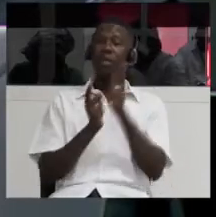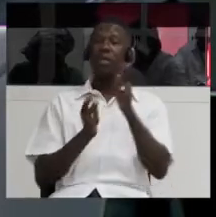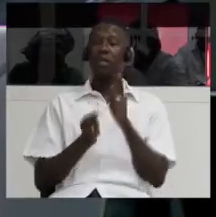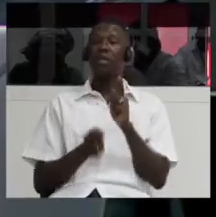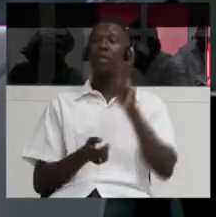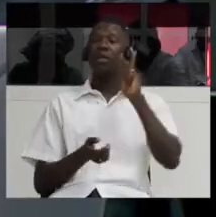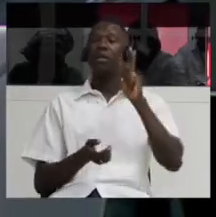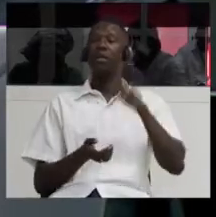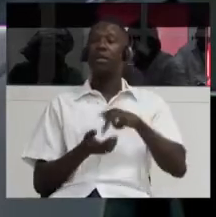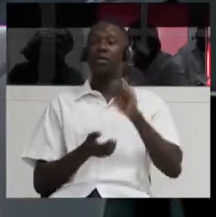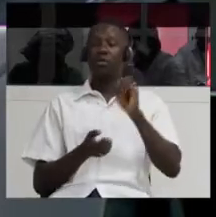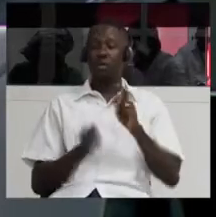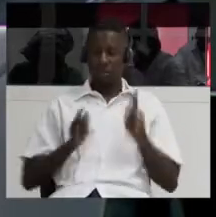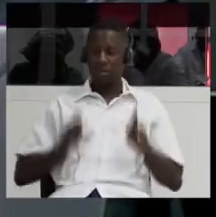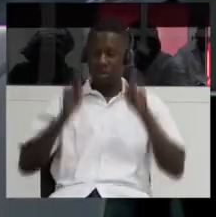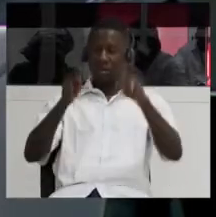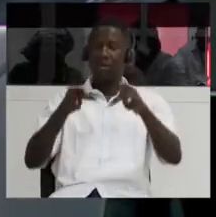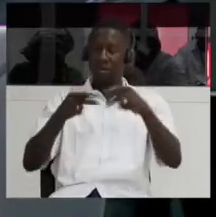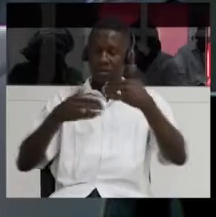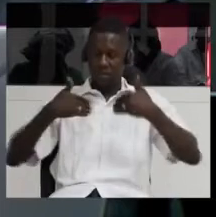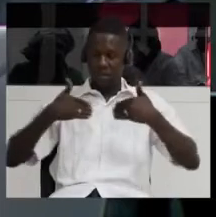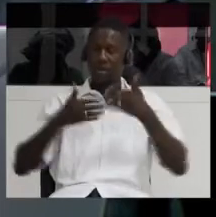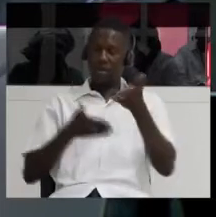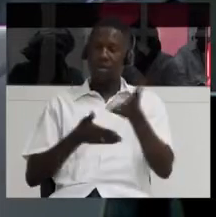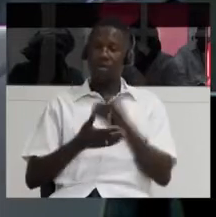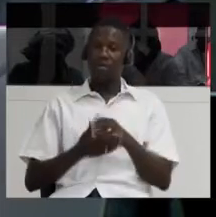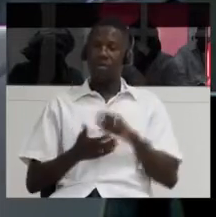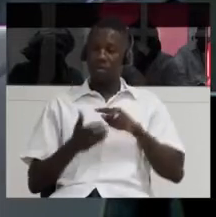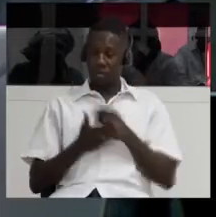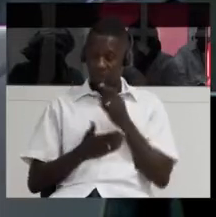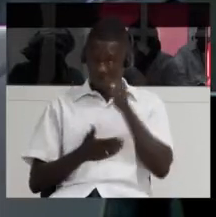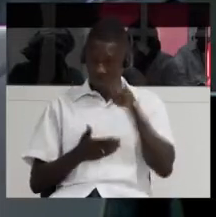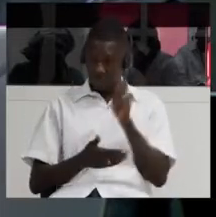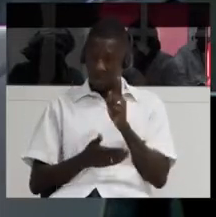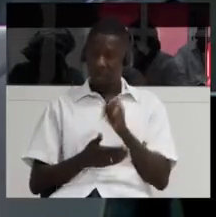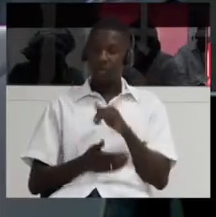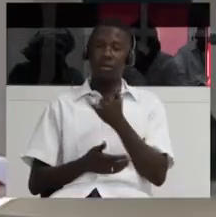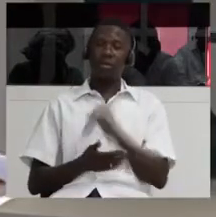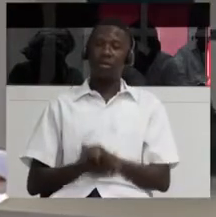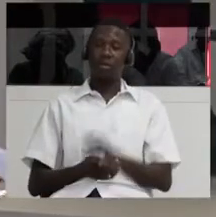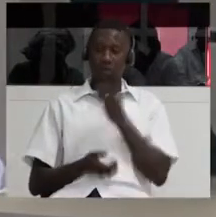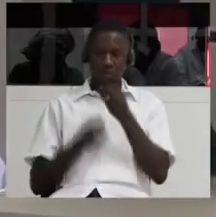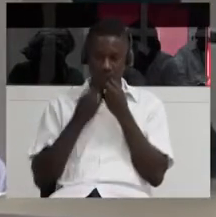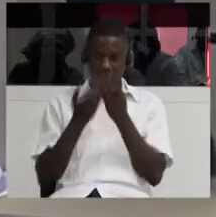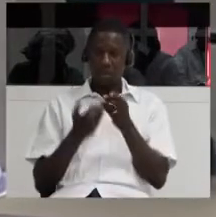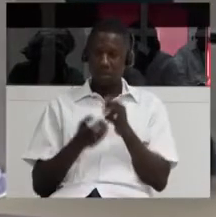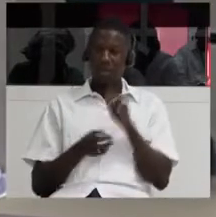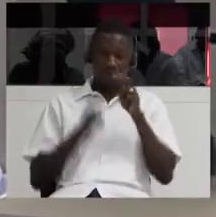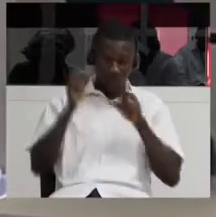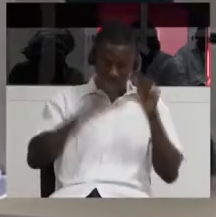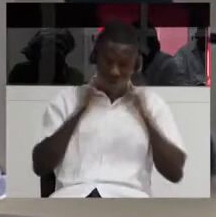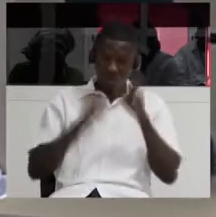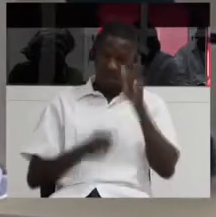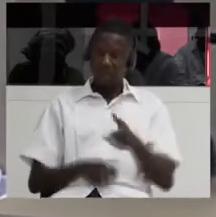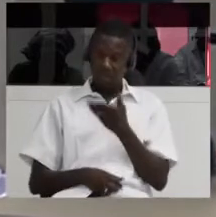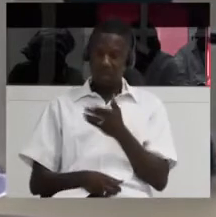of Denton Bridge." Full stop. That's correct, isn't it? Yes. That's what you told the investigators. Yes.